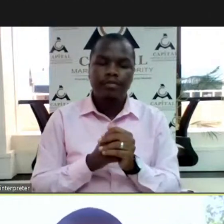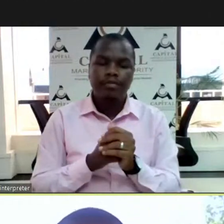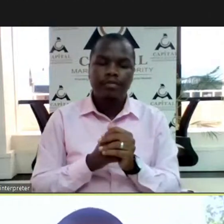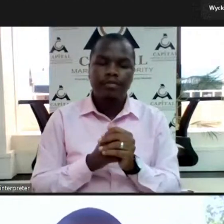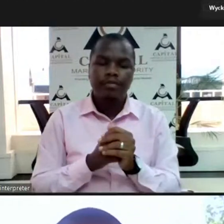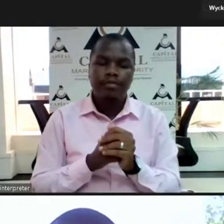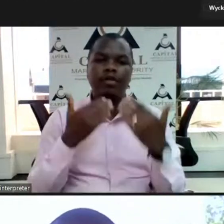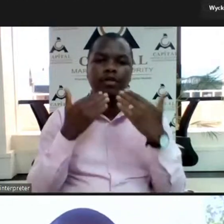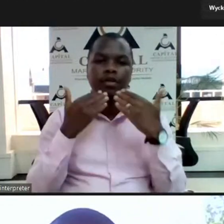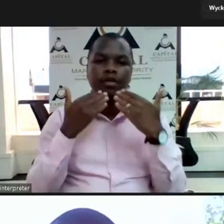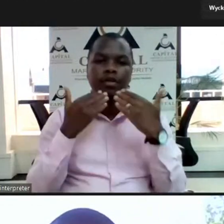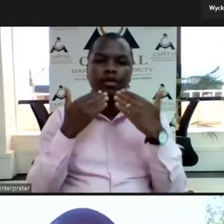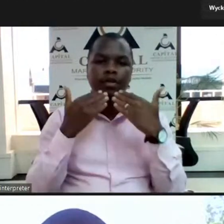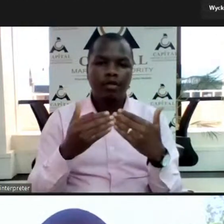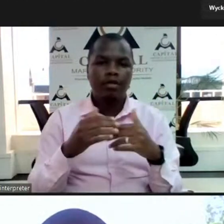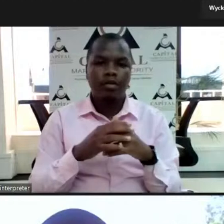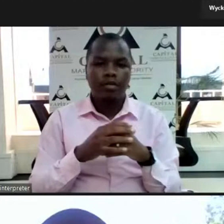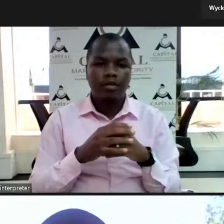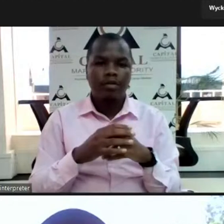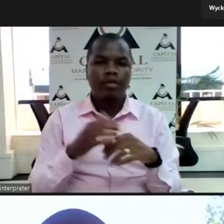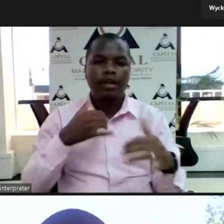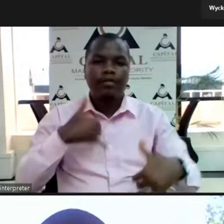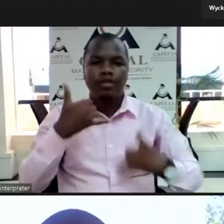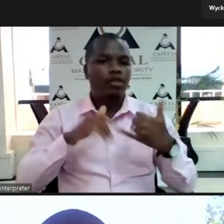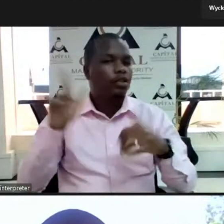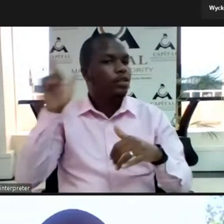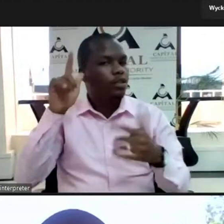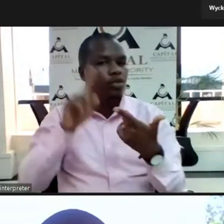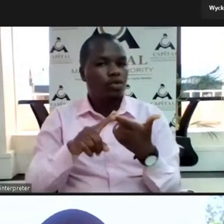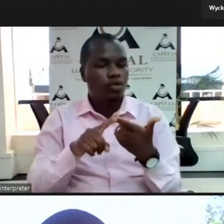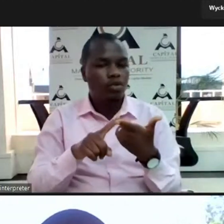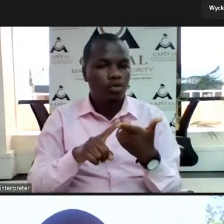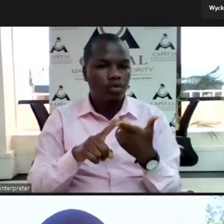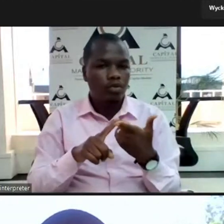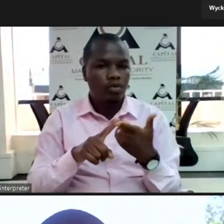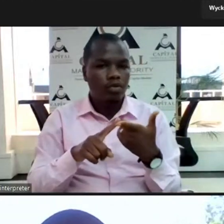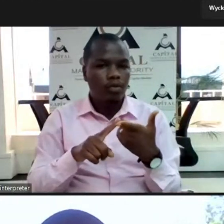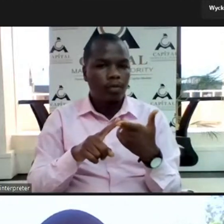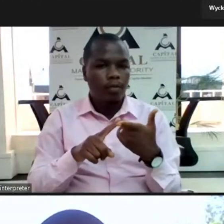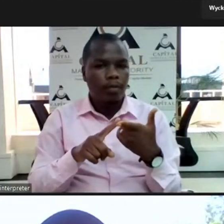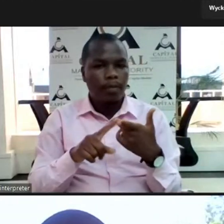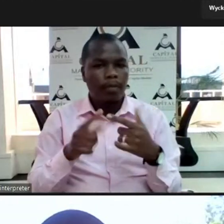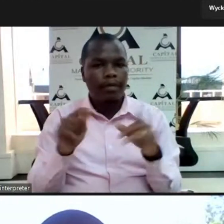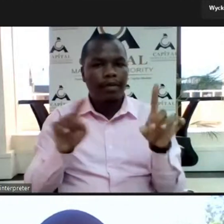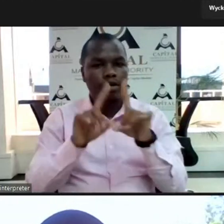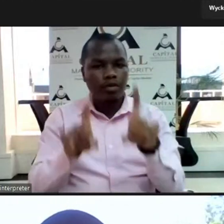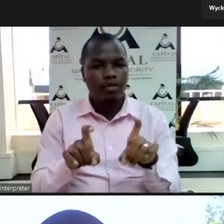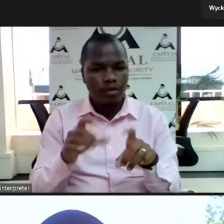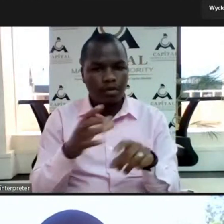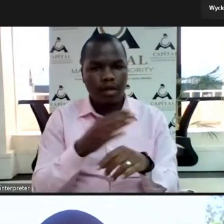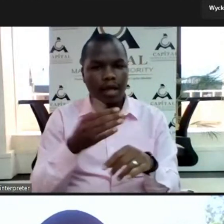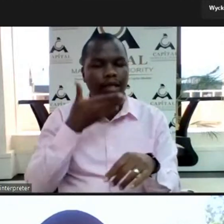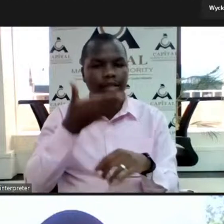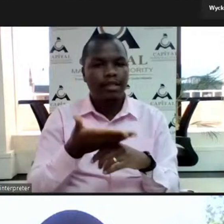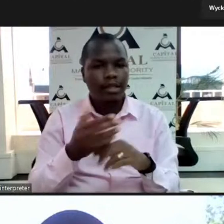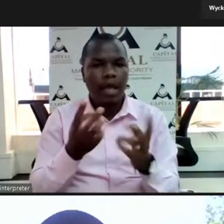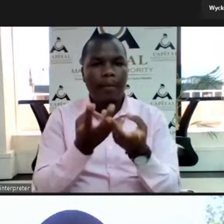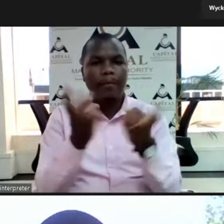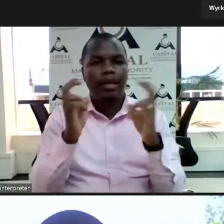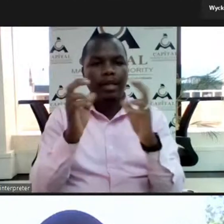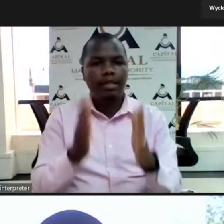Thank you, Kanye. I've enjoyed listening to, the questions, answers,